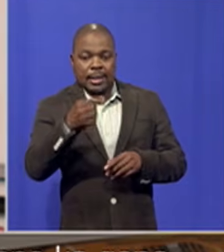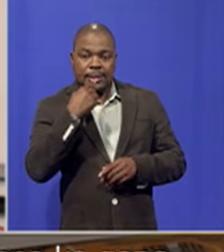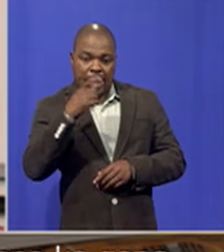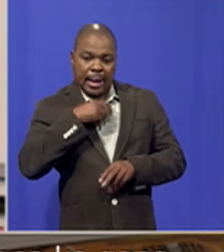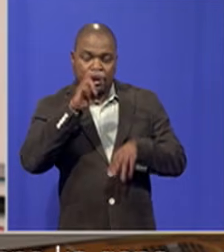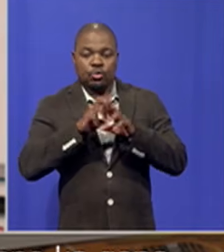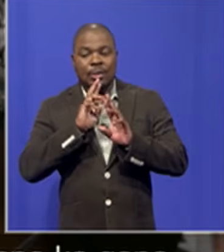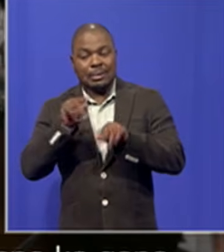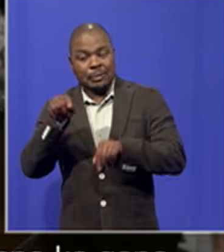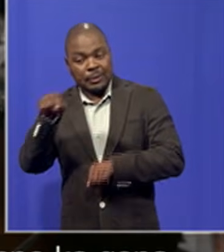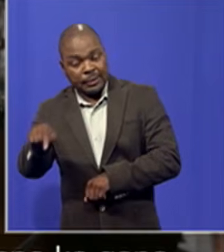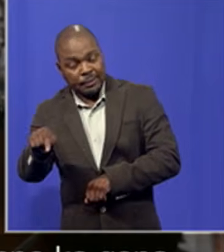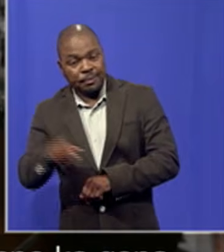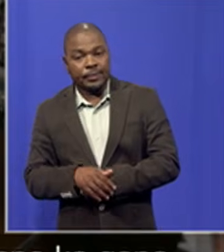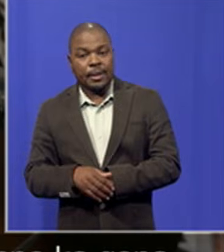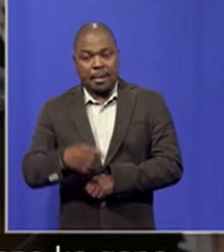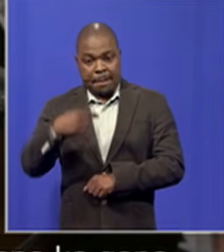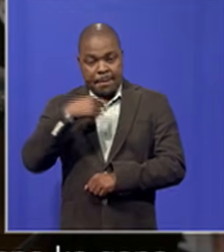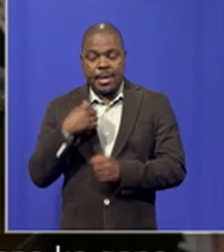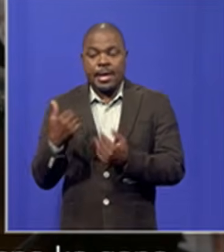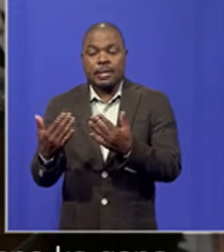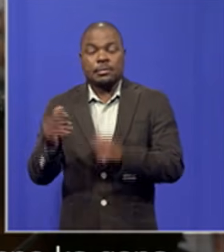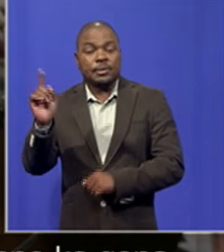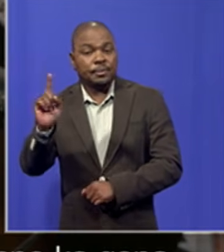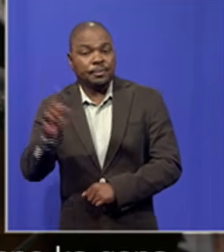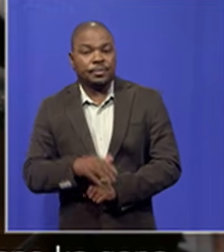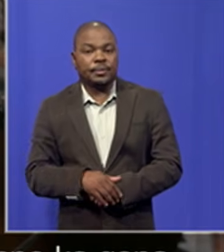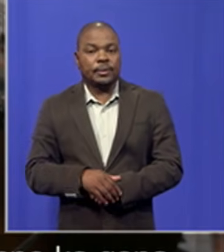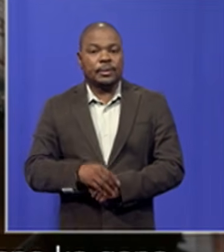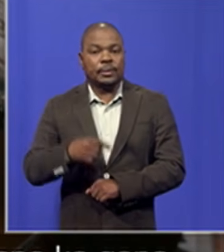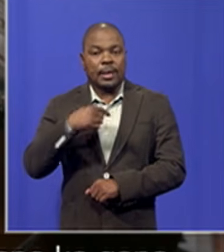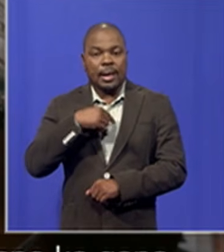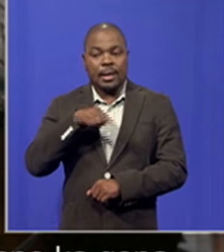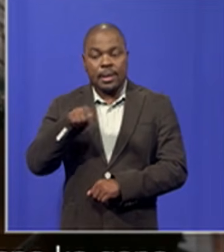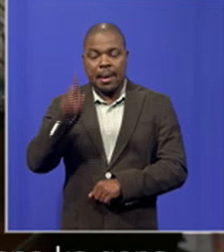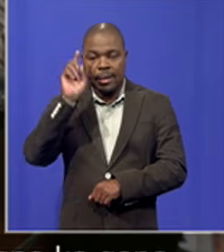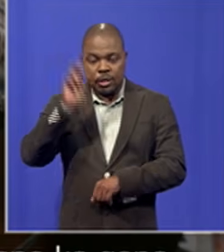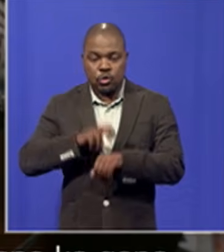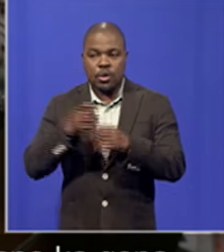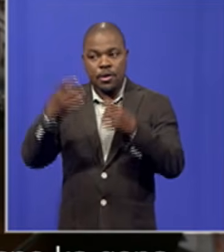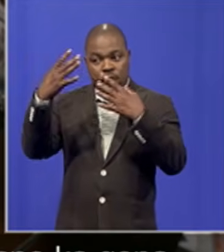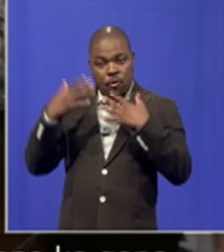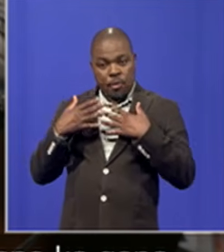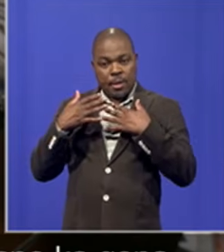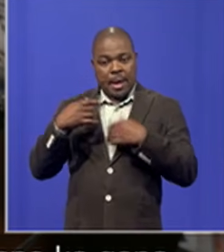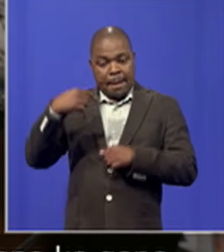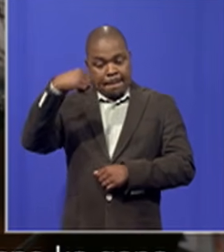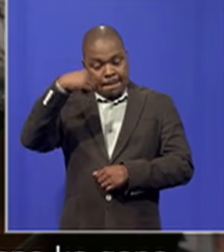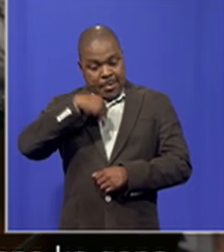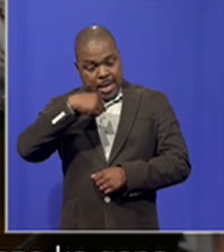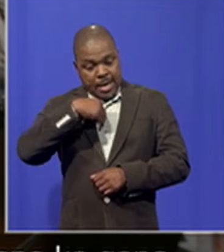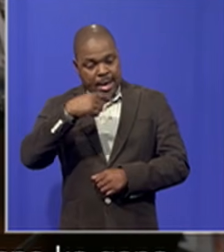must respond to. My expectation was I must be told when did I